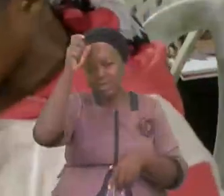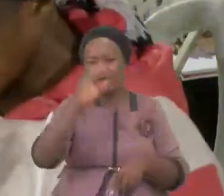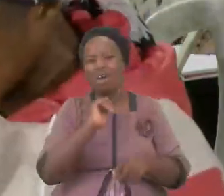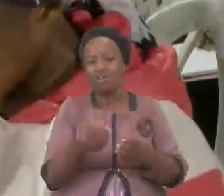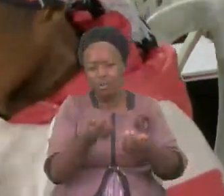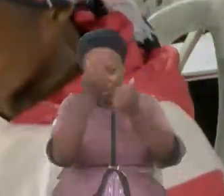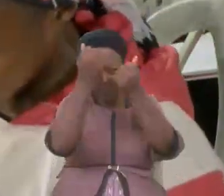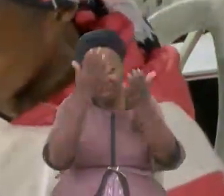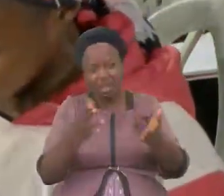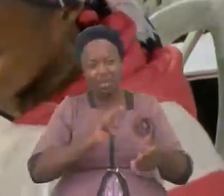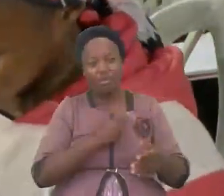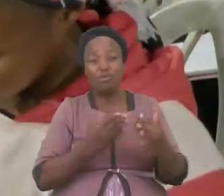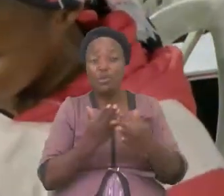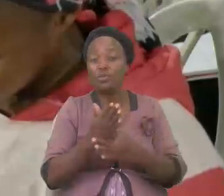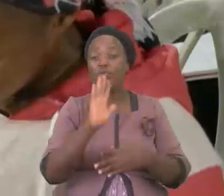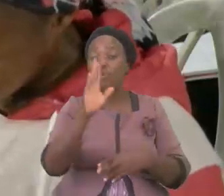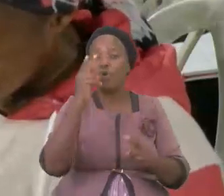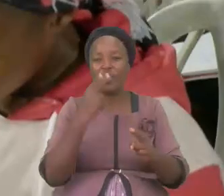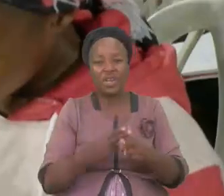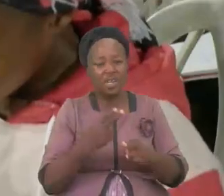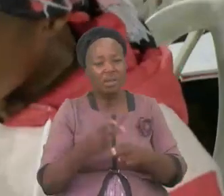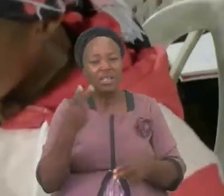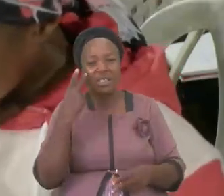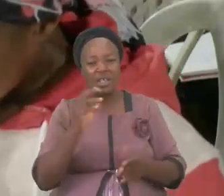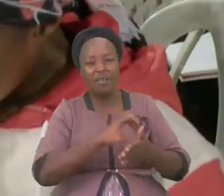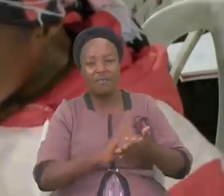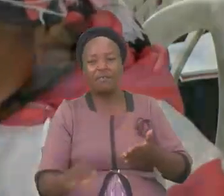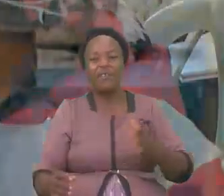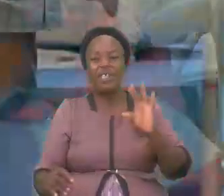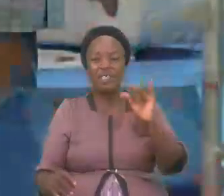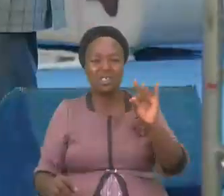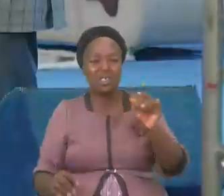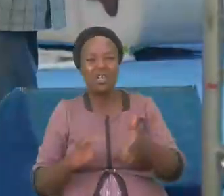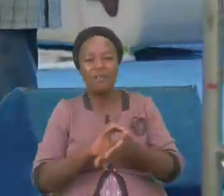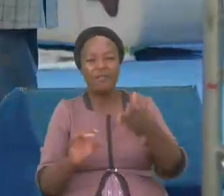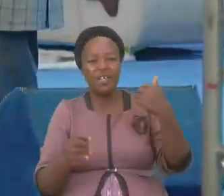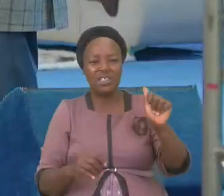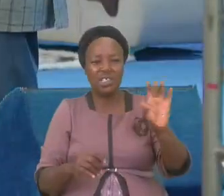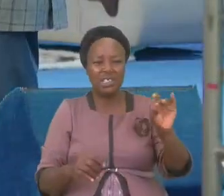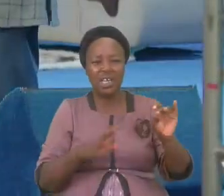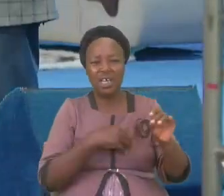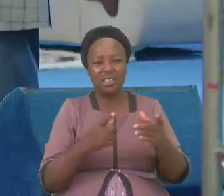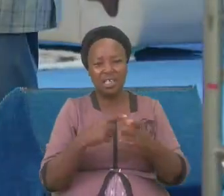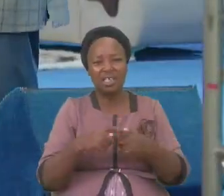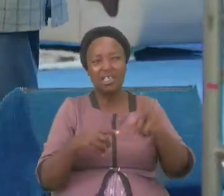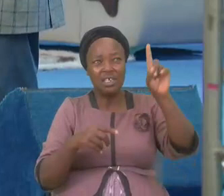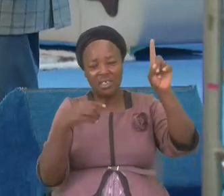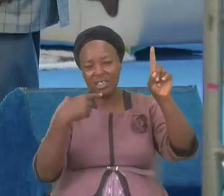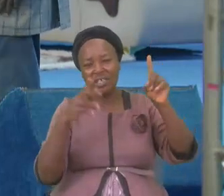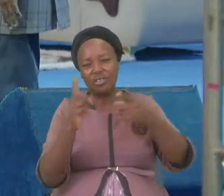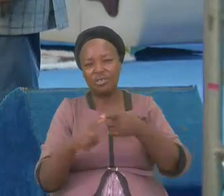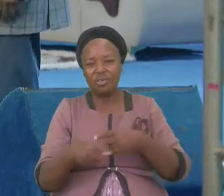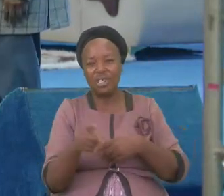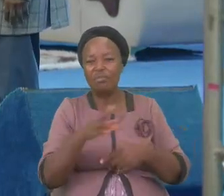He said, and he said unto them, I beheld Satan as lightning fall